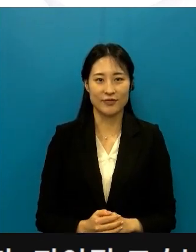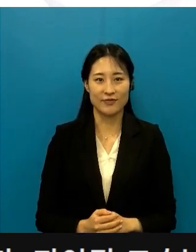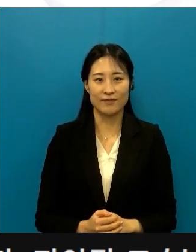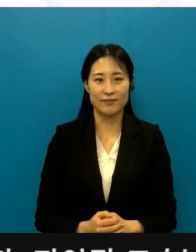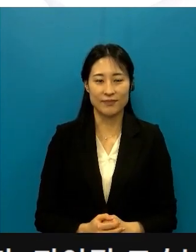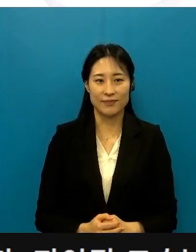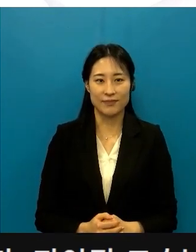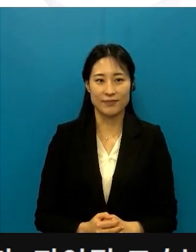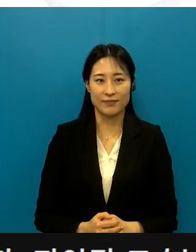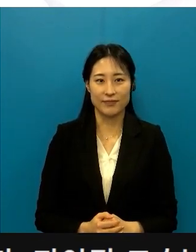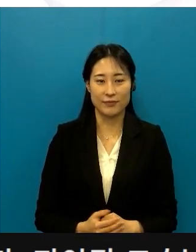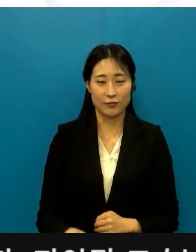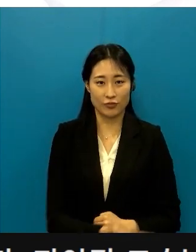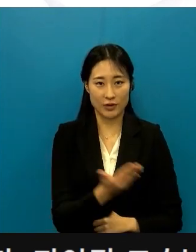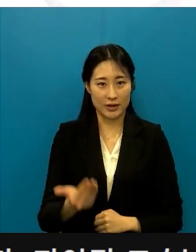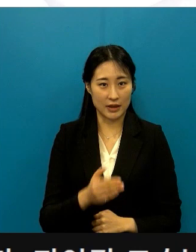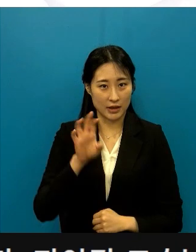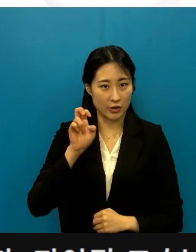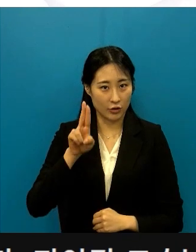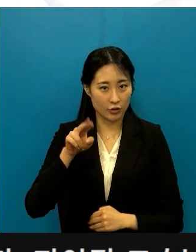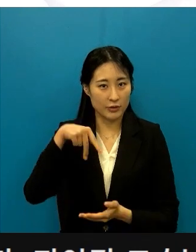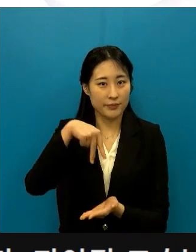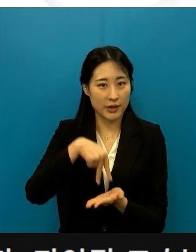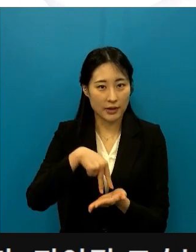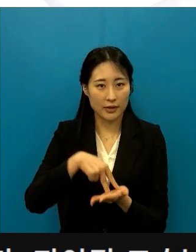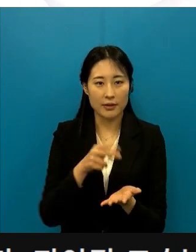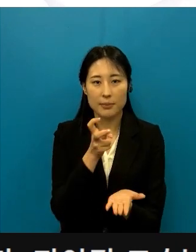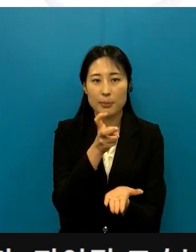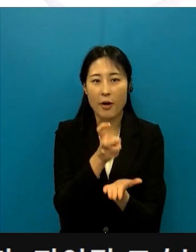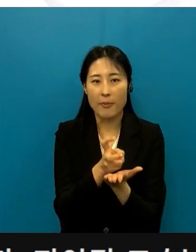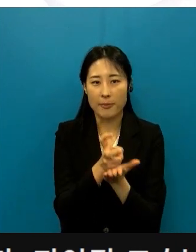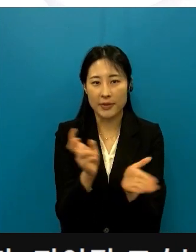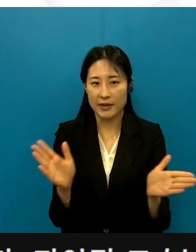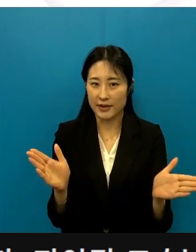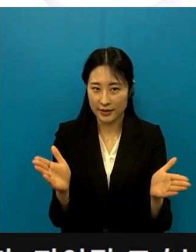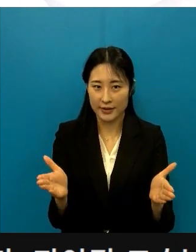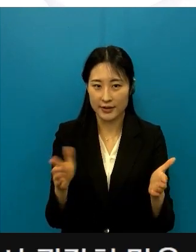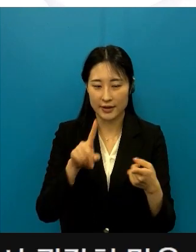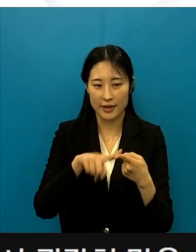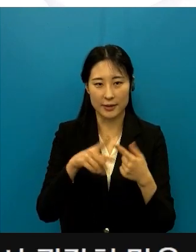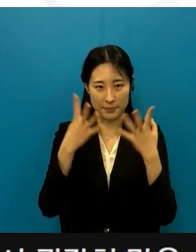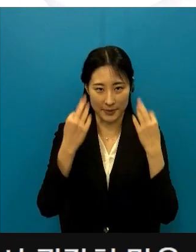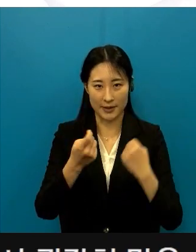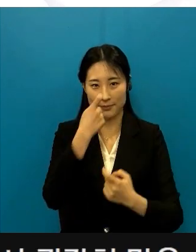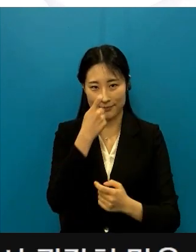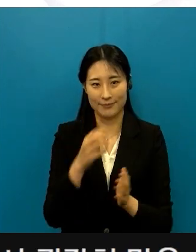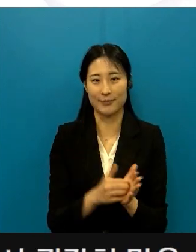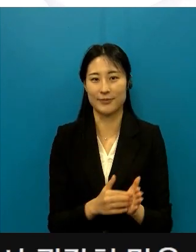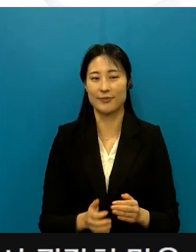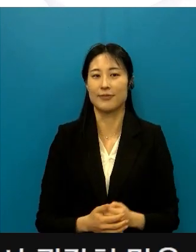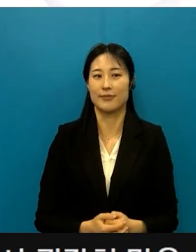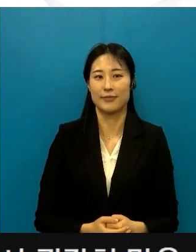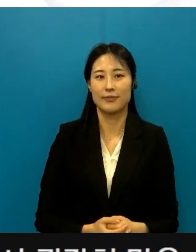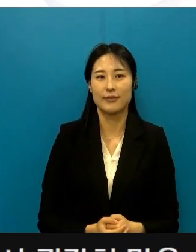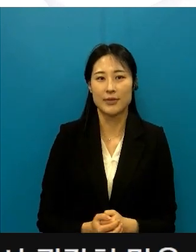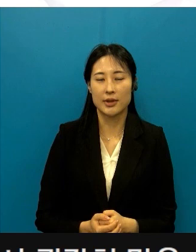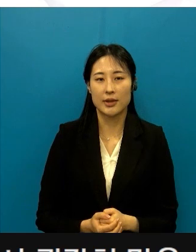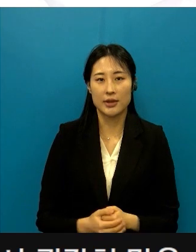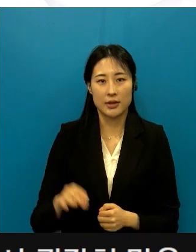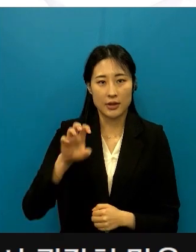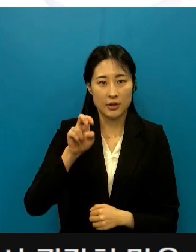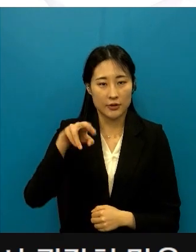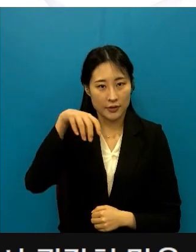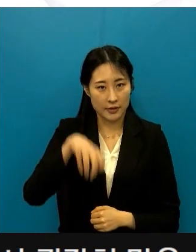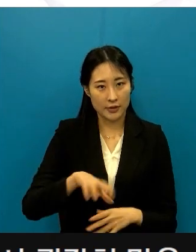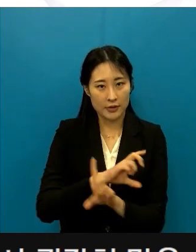level. So you introduced us different cases in European Union countries,